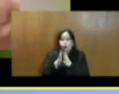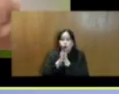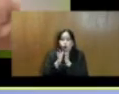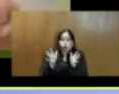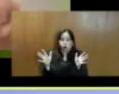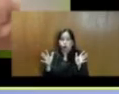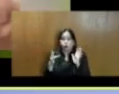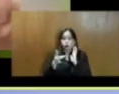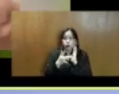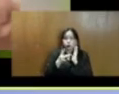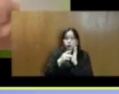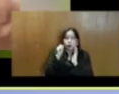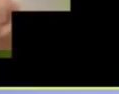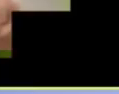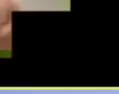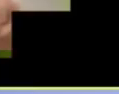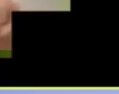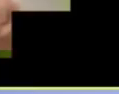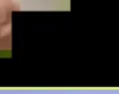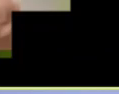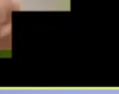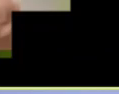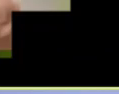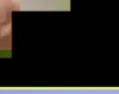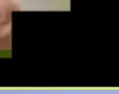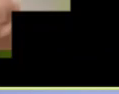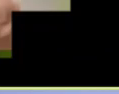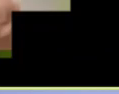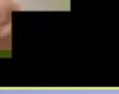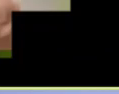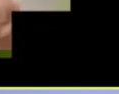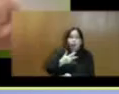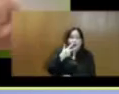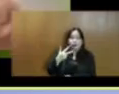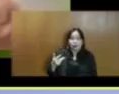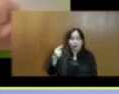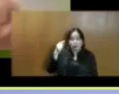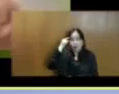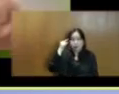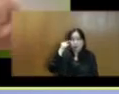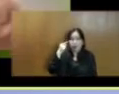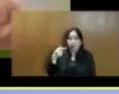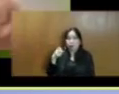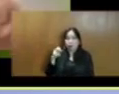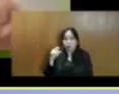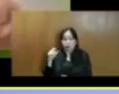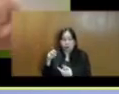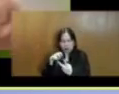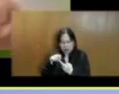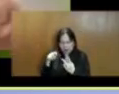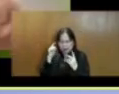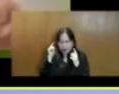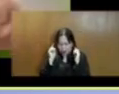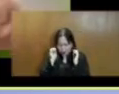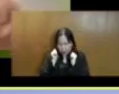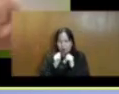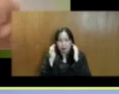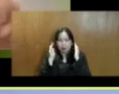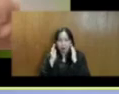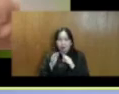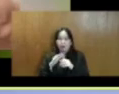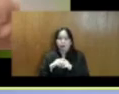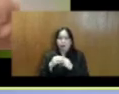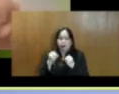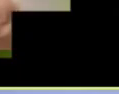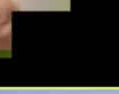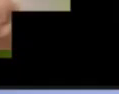literacy, paying attention to the gender dimensions of the transition as well. You know, lots of